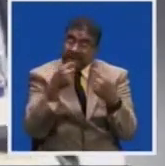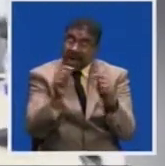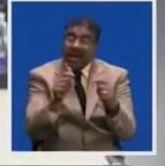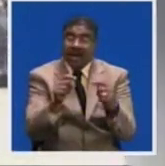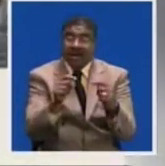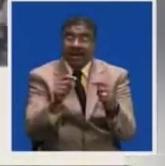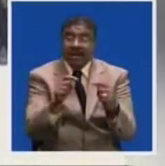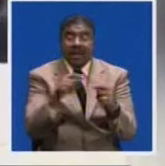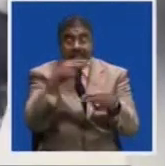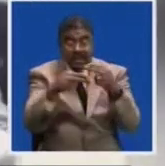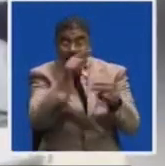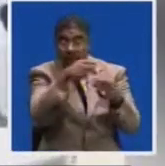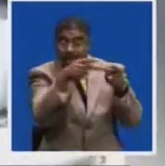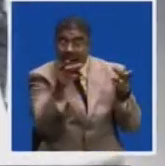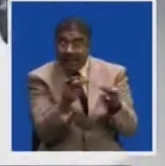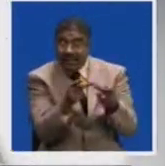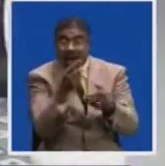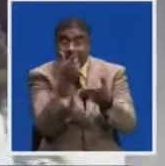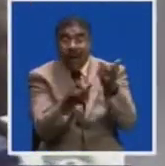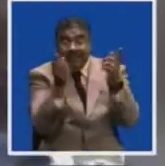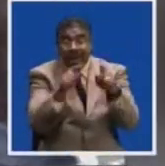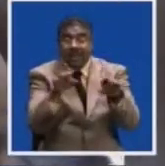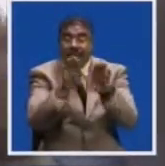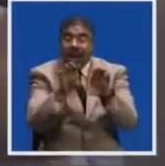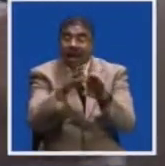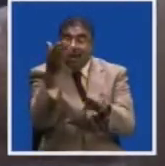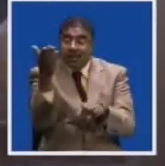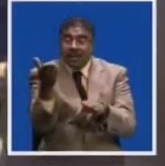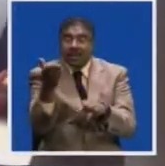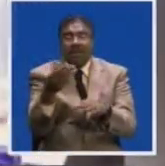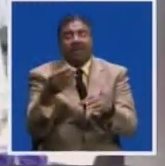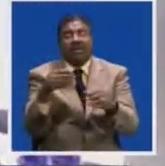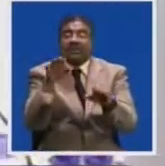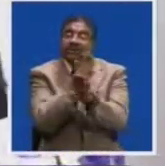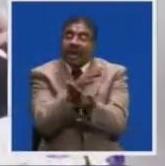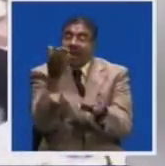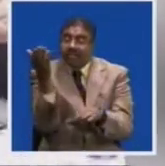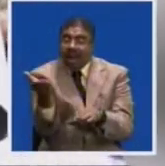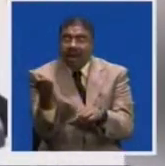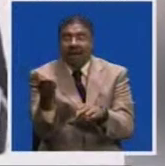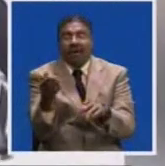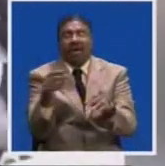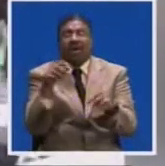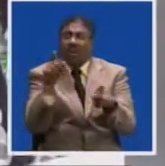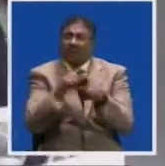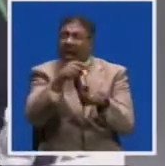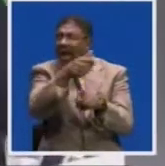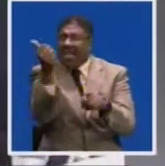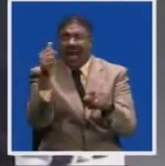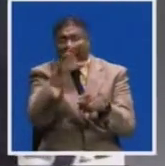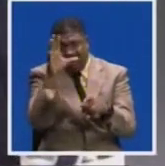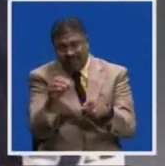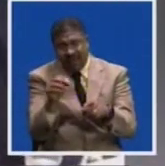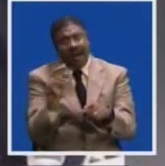seamless platform, we will know what is happening in Malawi, what is happening in Zambia, what is happening all over. We